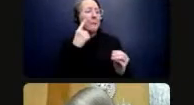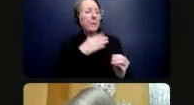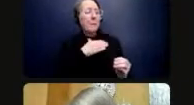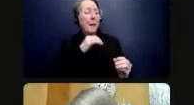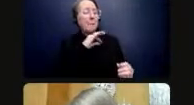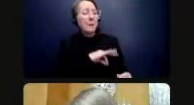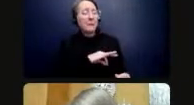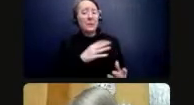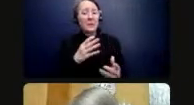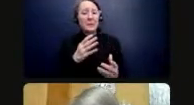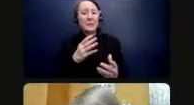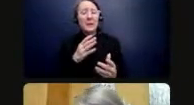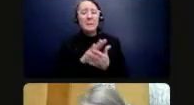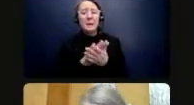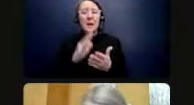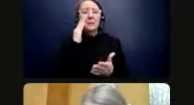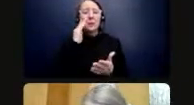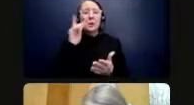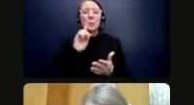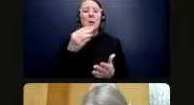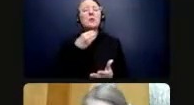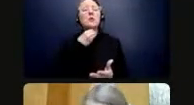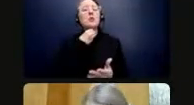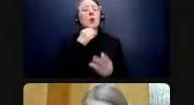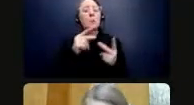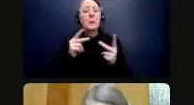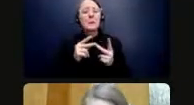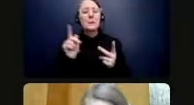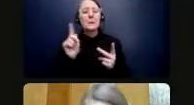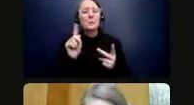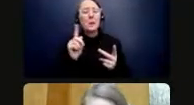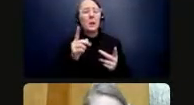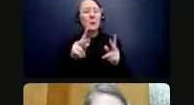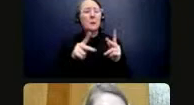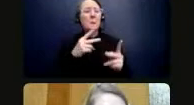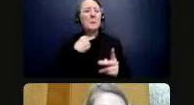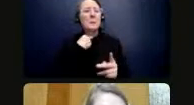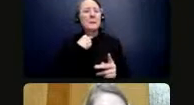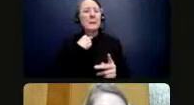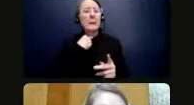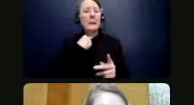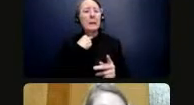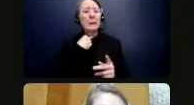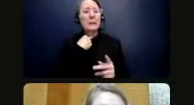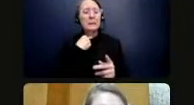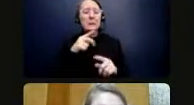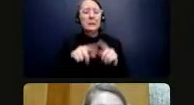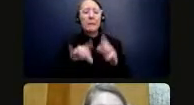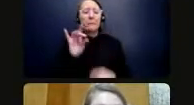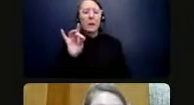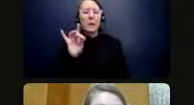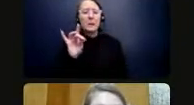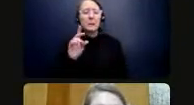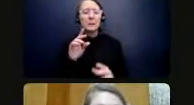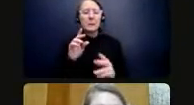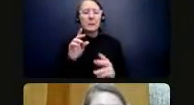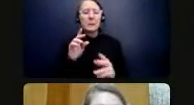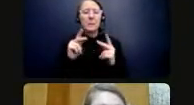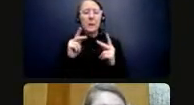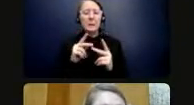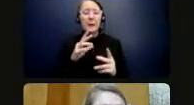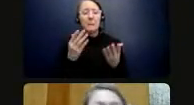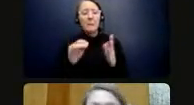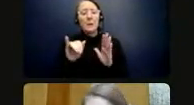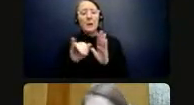know where the choke points are, and if it's possible at all to identify a time frame. Here's a